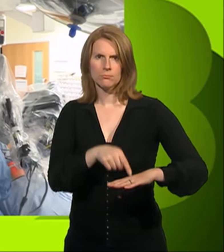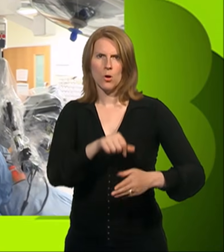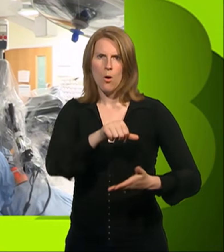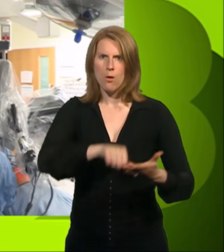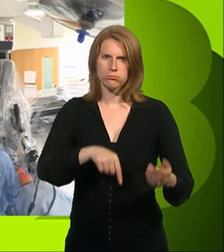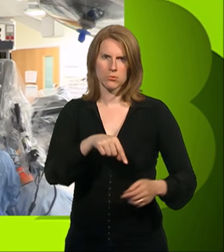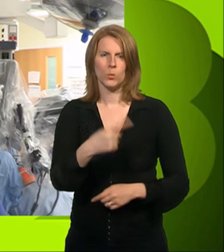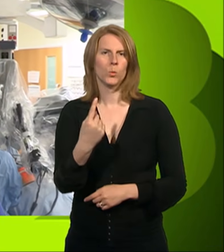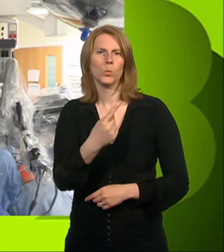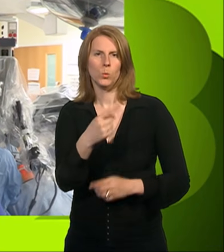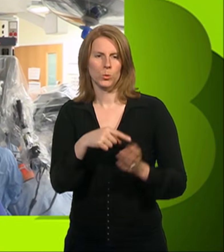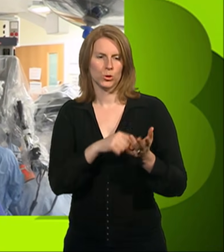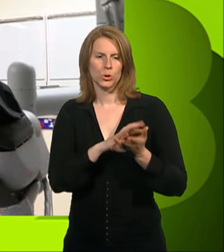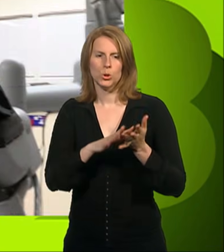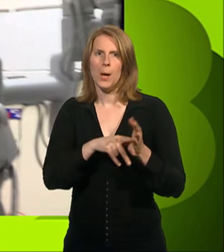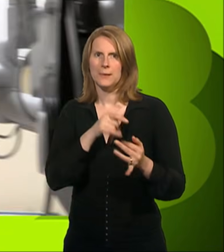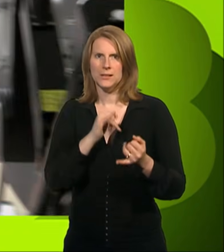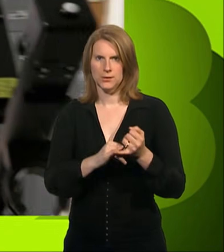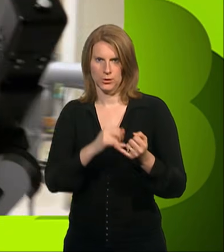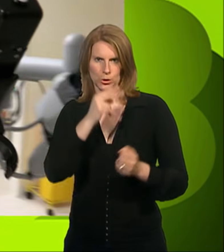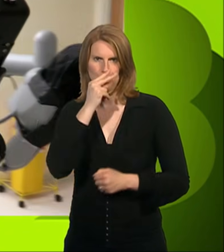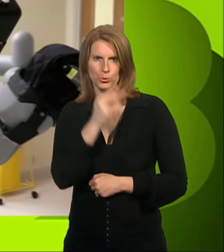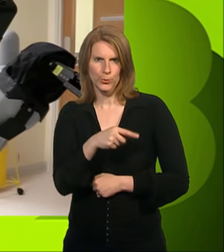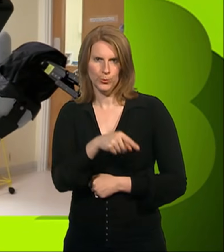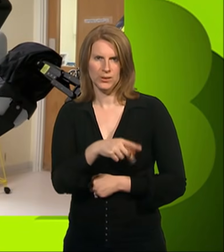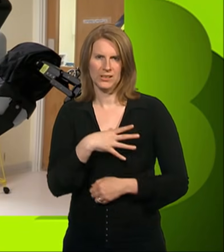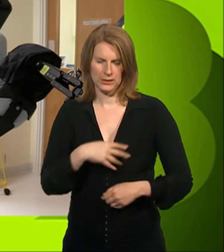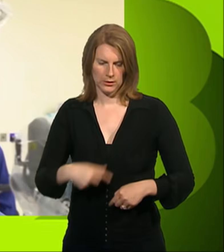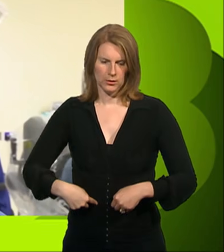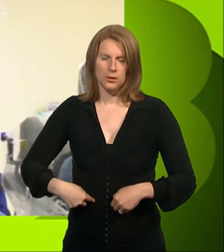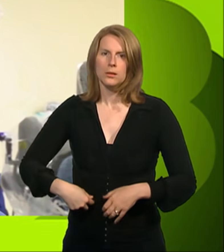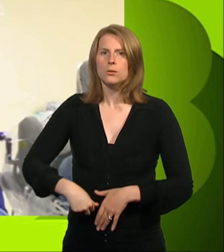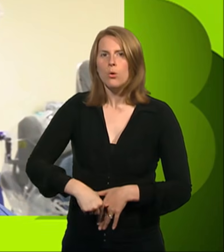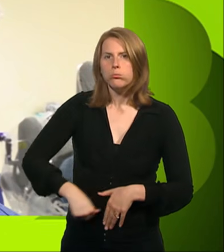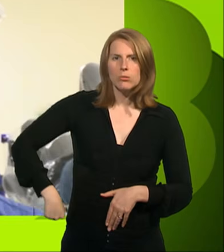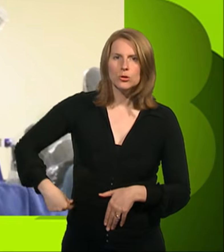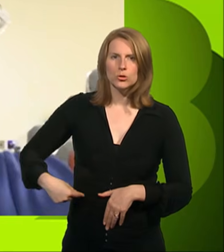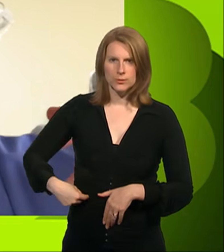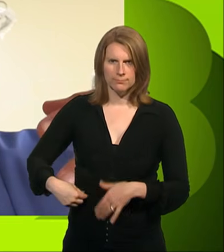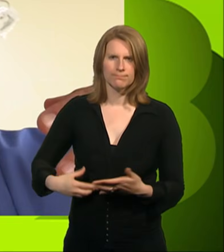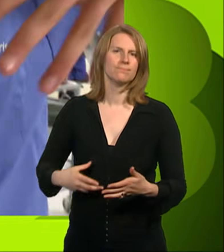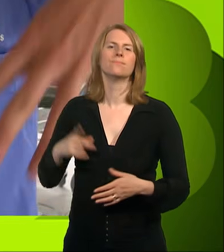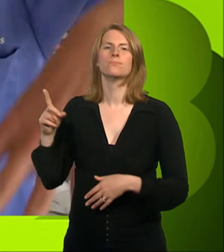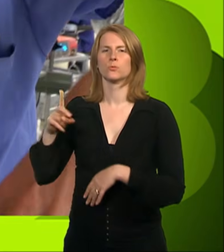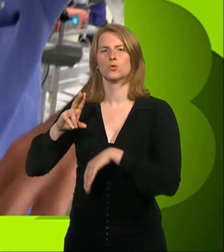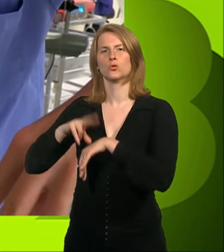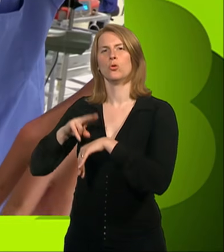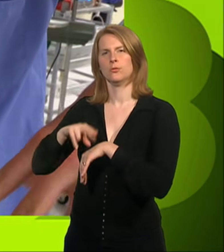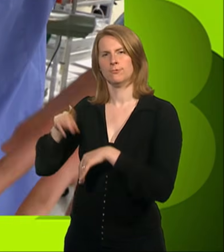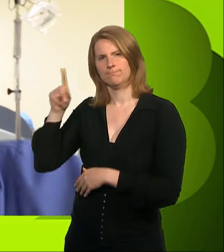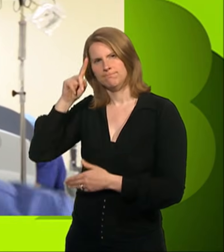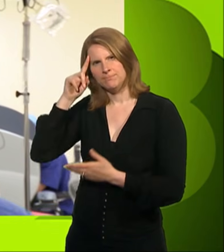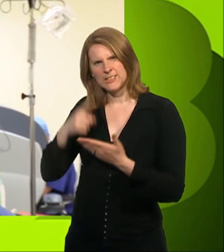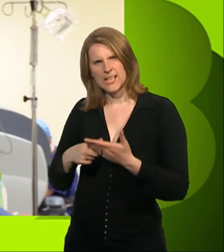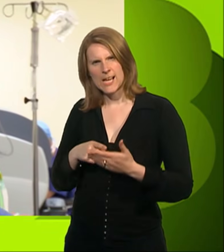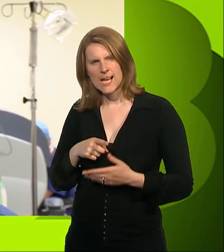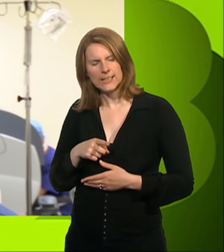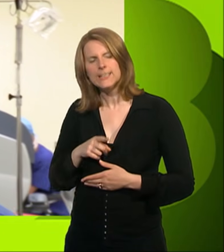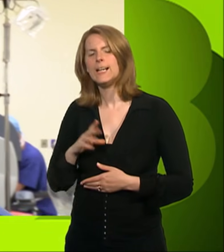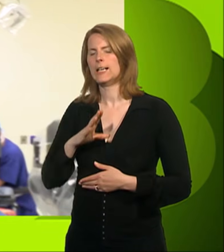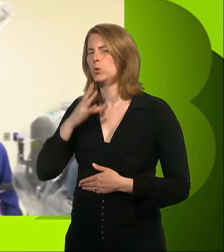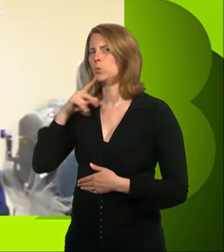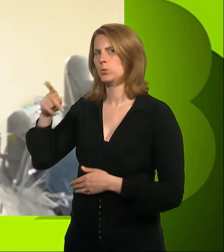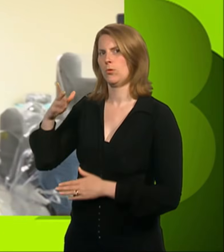and he needs an operation on his stomach. And Dr Xand's decided to use the robot because the robot arms can be put through small